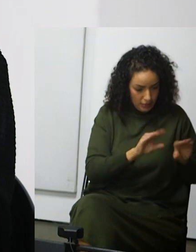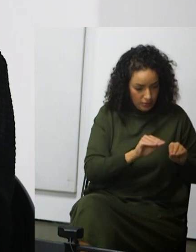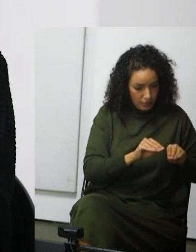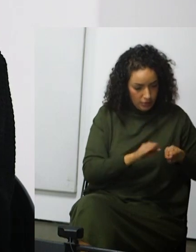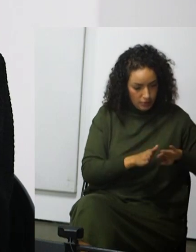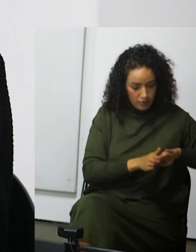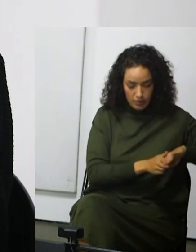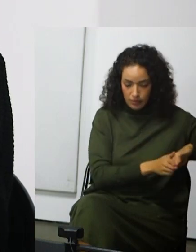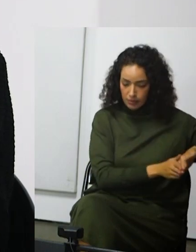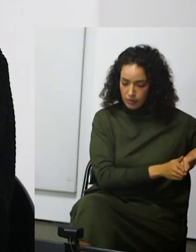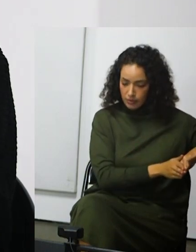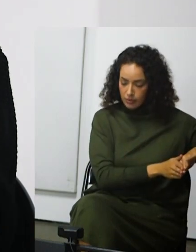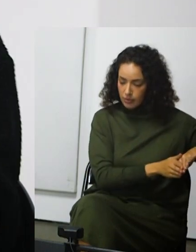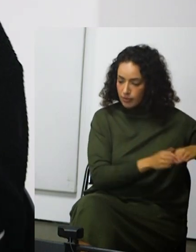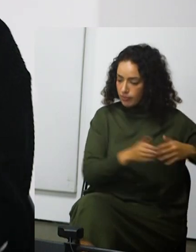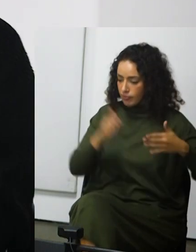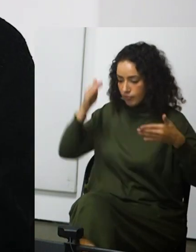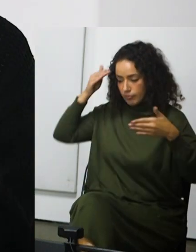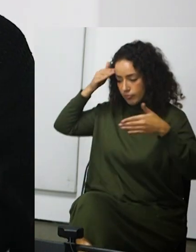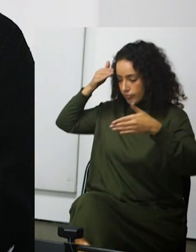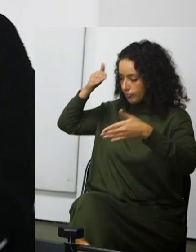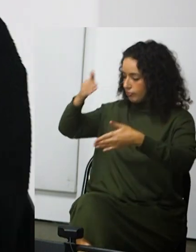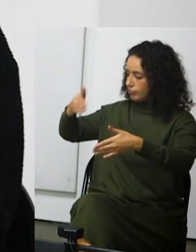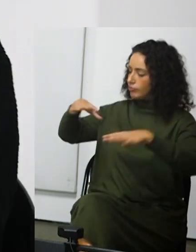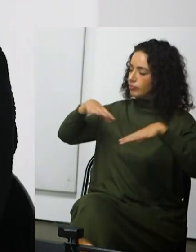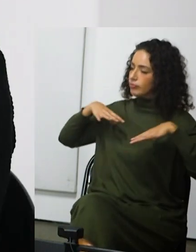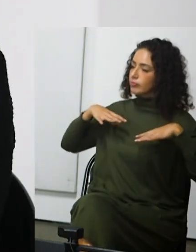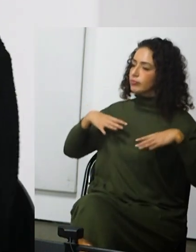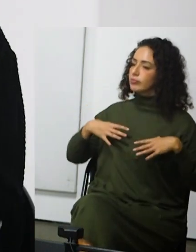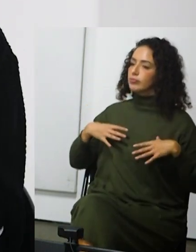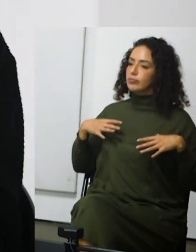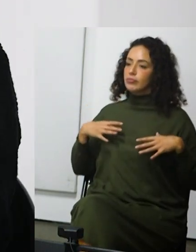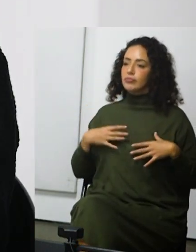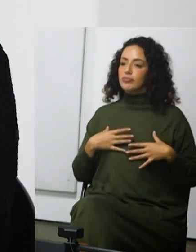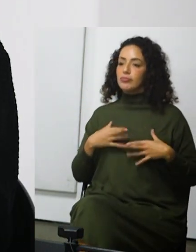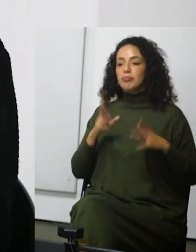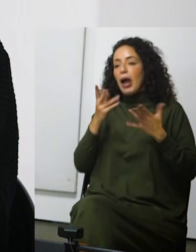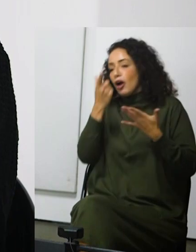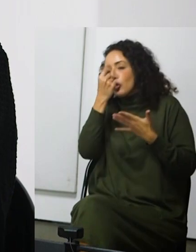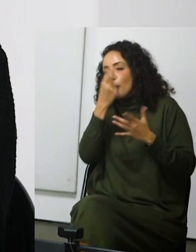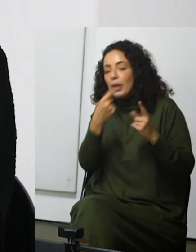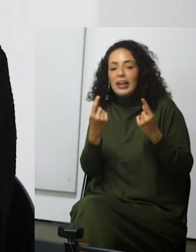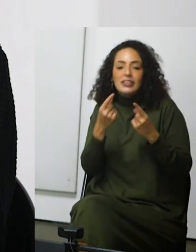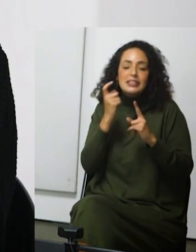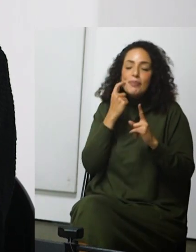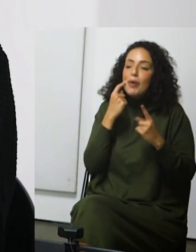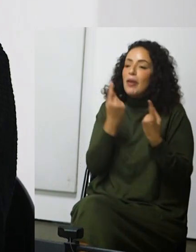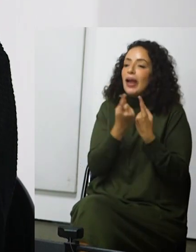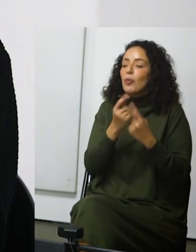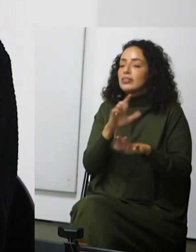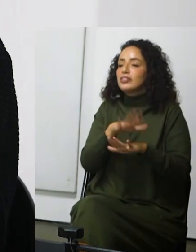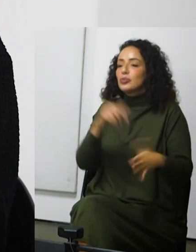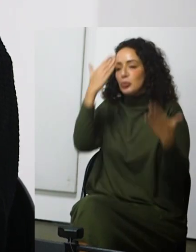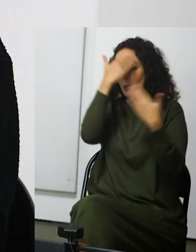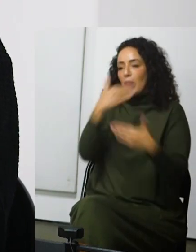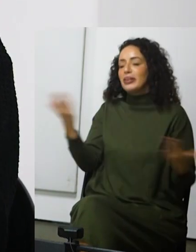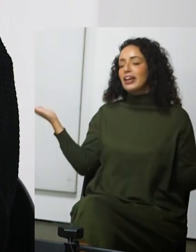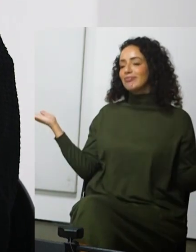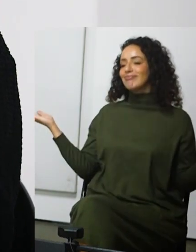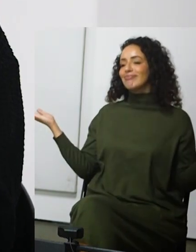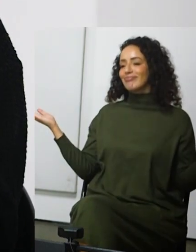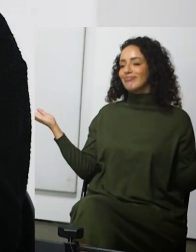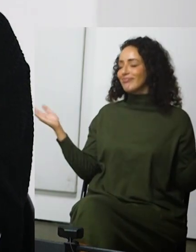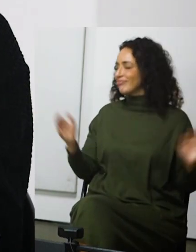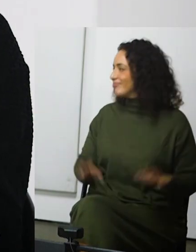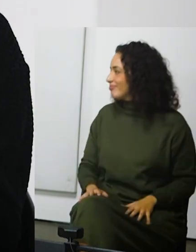sense, I think. But hopefully I'm able to like take a good Christmas break. So so hopefully